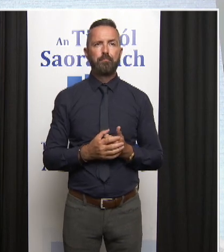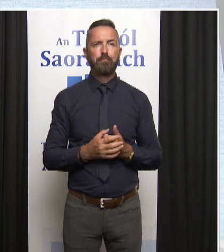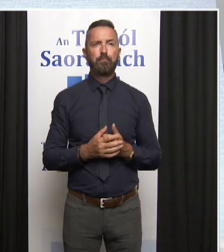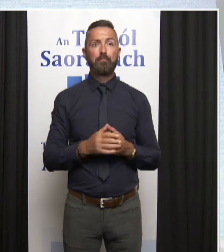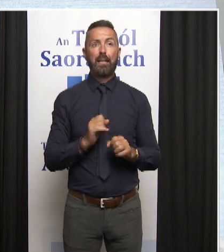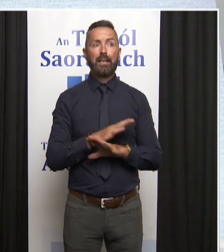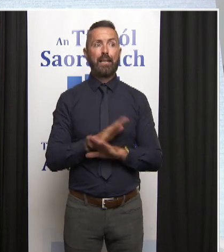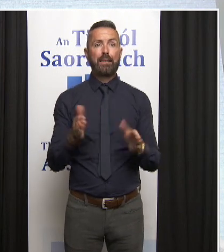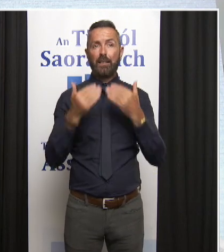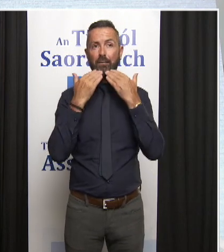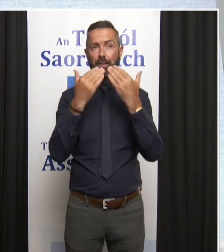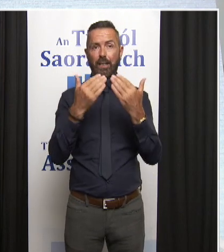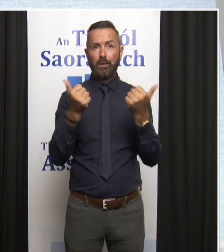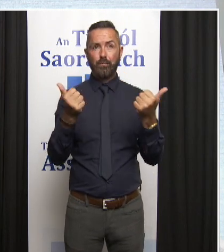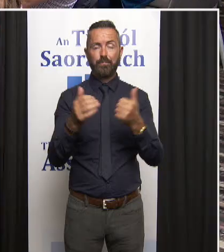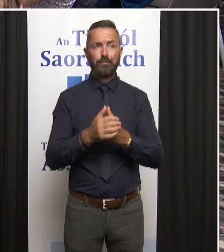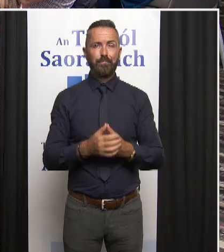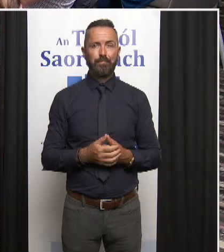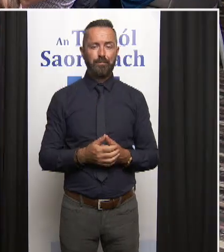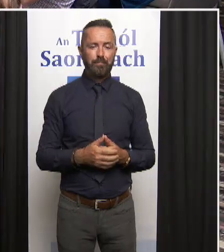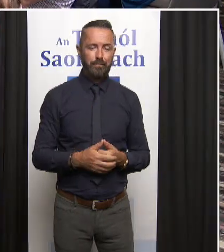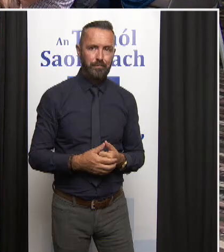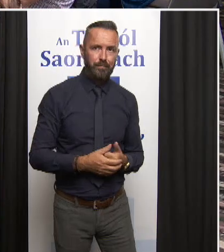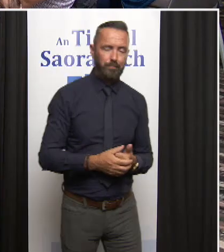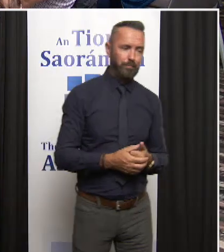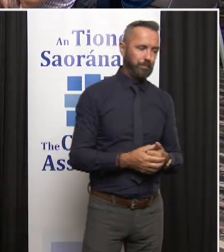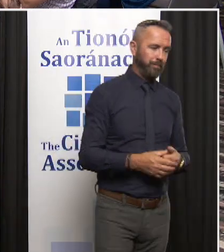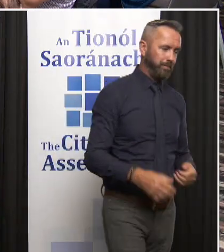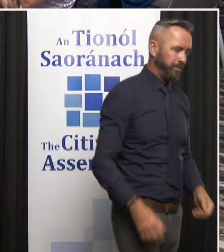that's it. Thank you very much indeed, and thanks to my assistant.